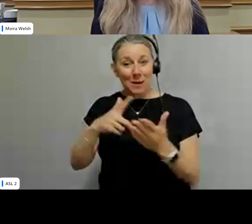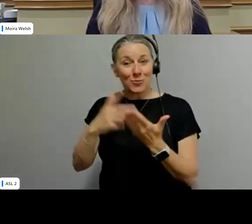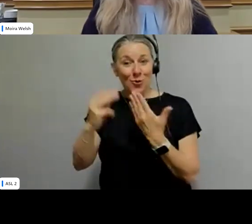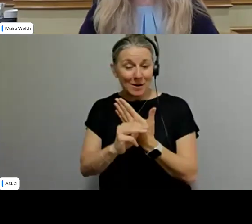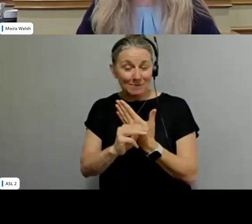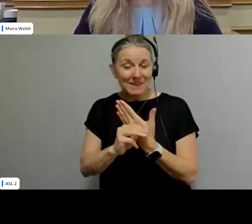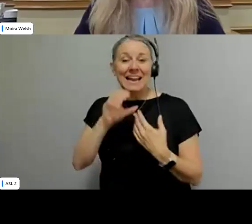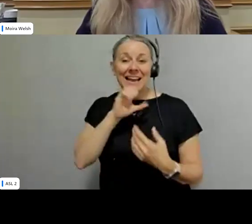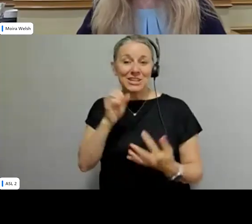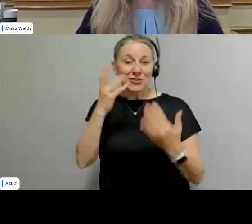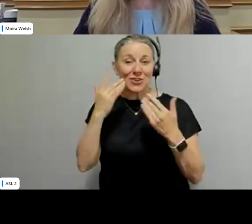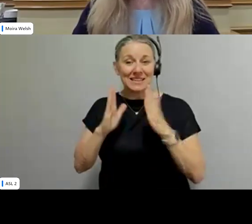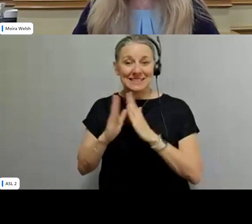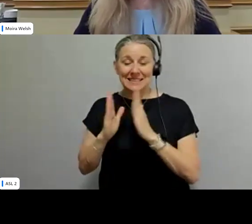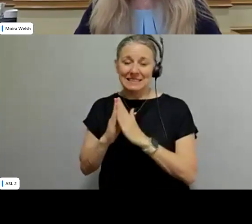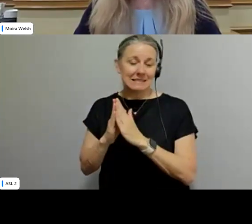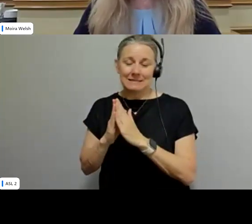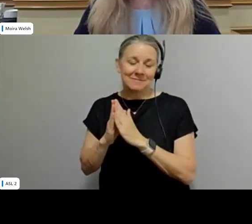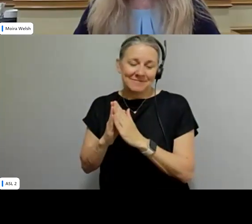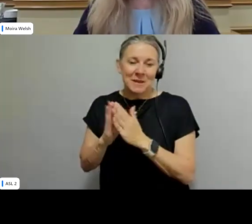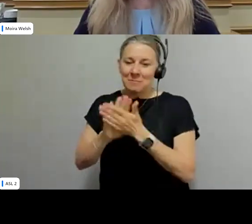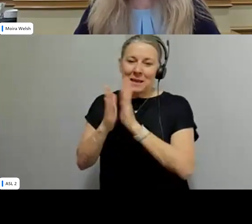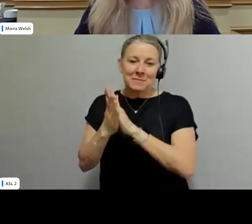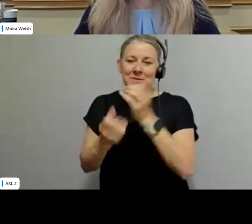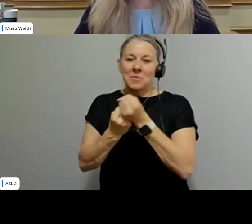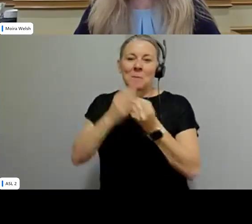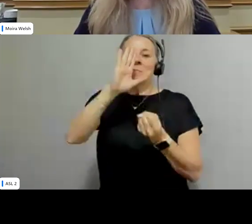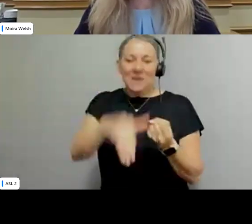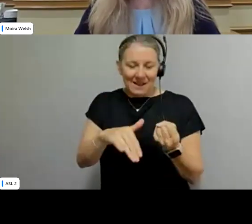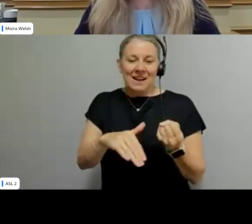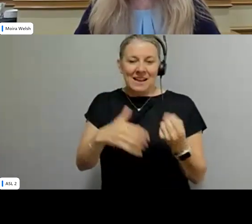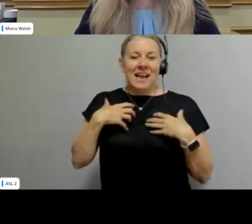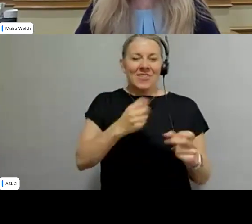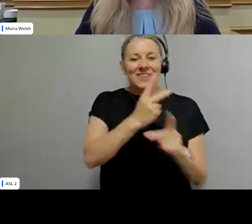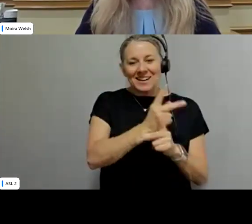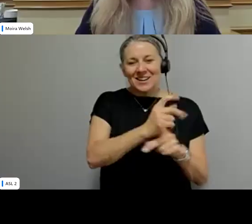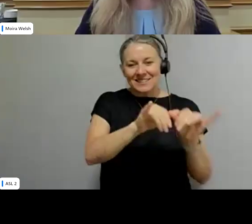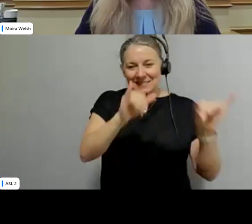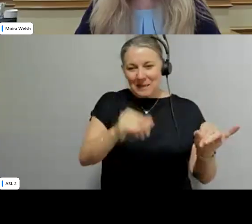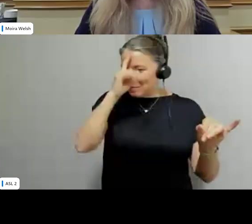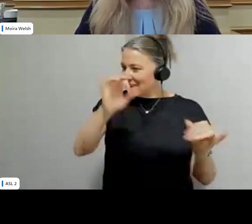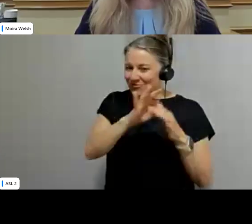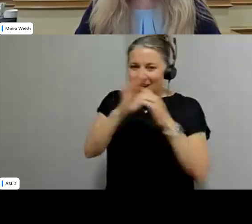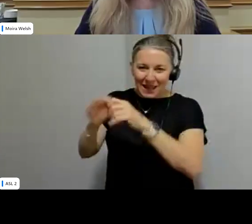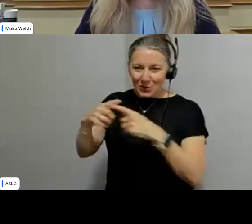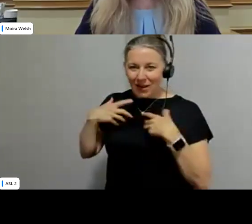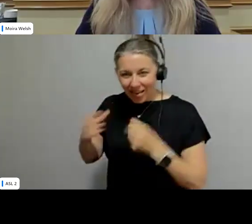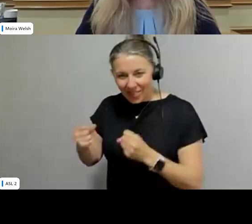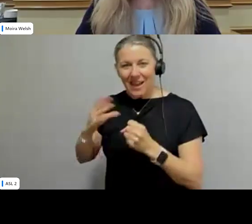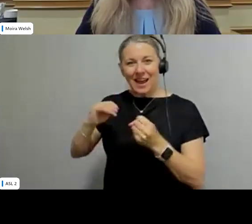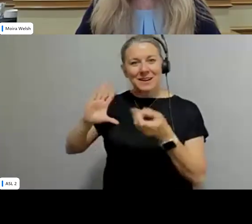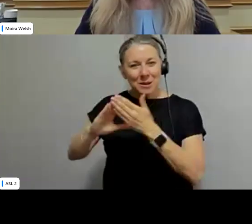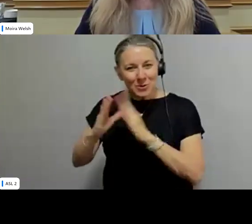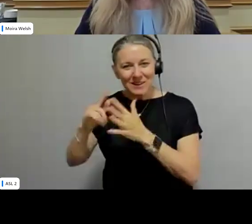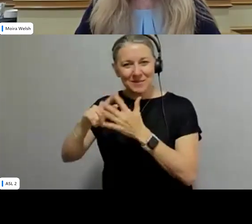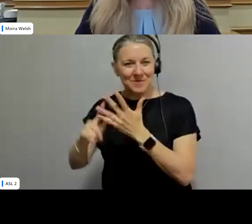by the health promotion system, because it's grounded and linked to health, but it's also grounded and linked to the community. In other